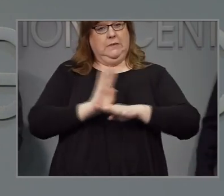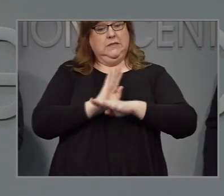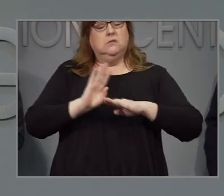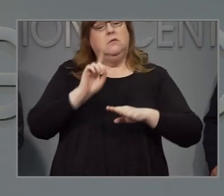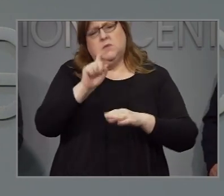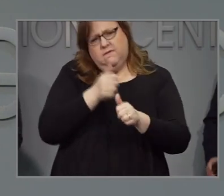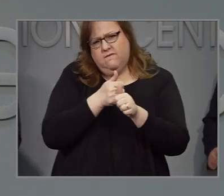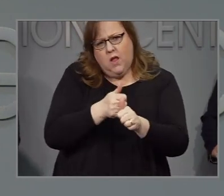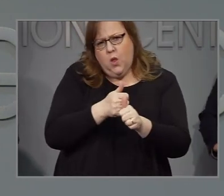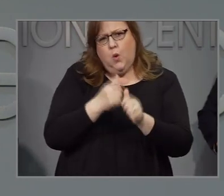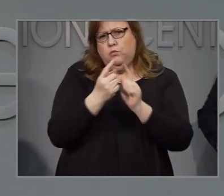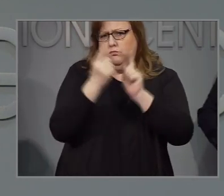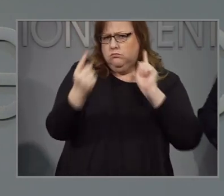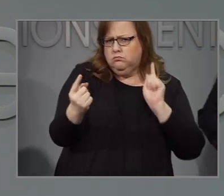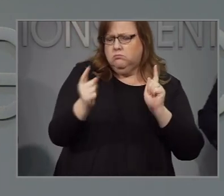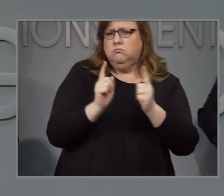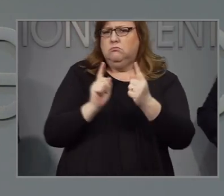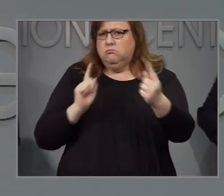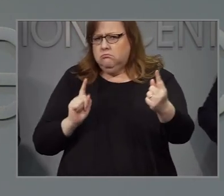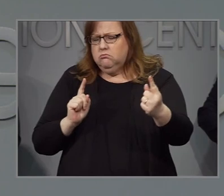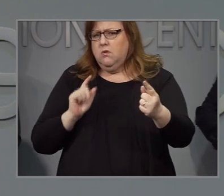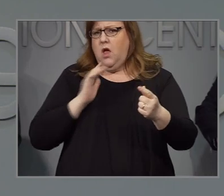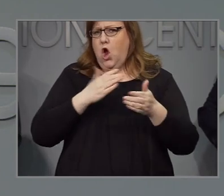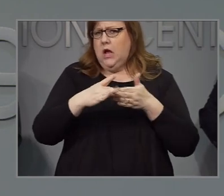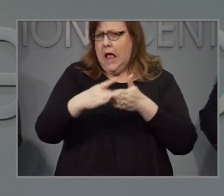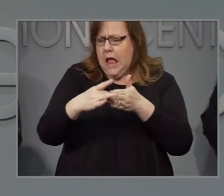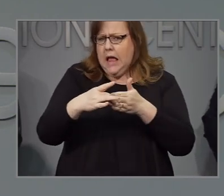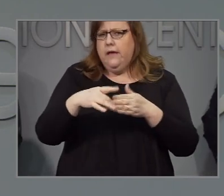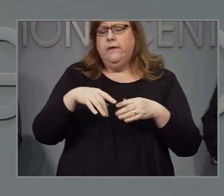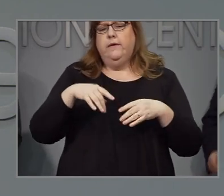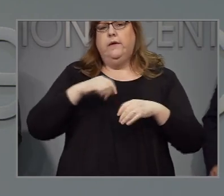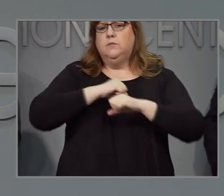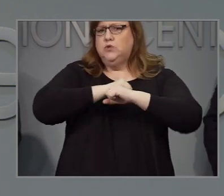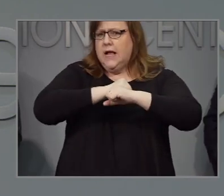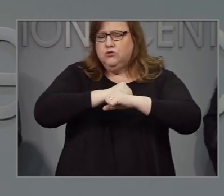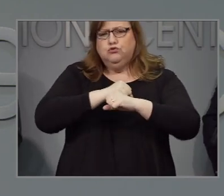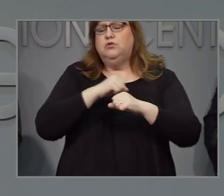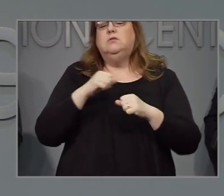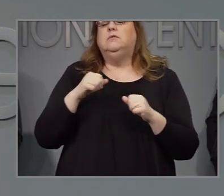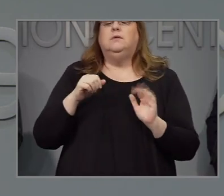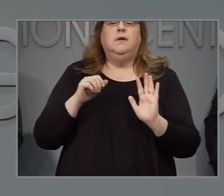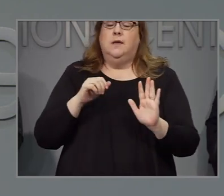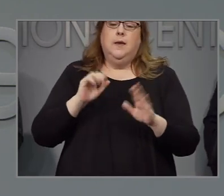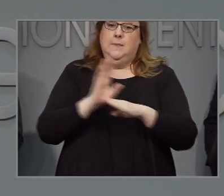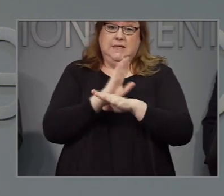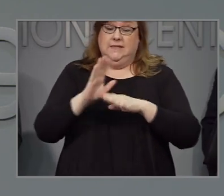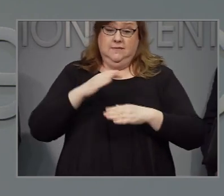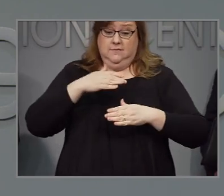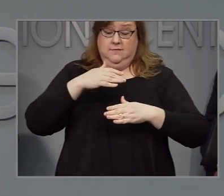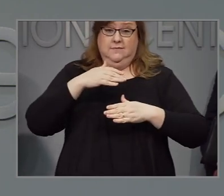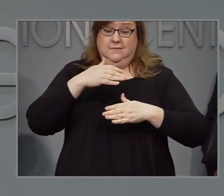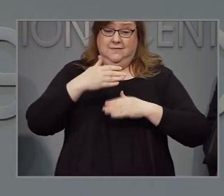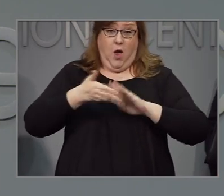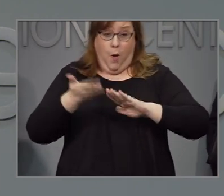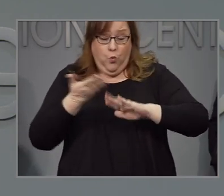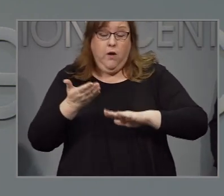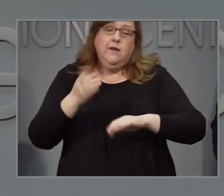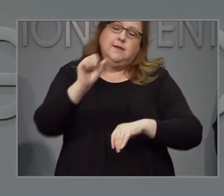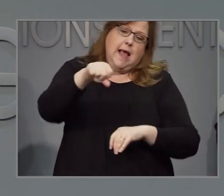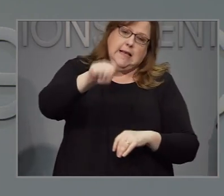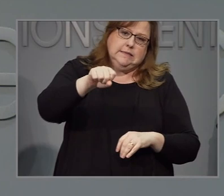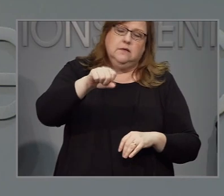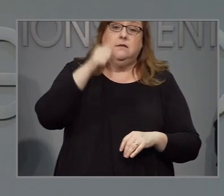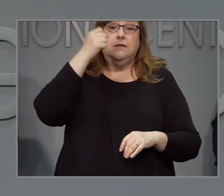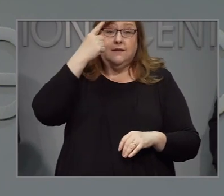distancing guidelines and the protections we put in place. We know businesses need to operate during this time, but we want to make sure that we're preventing